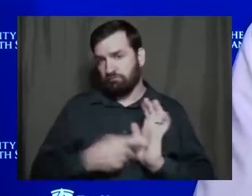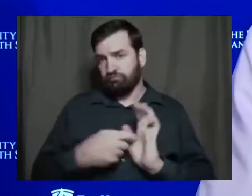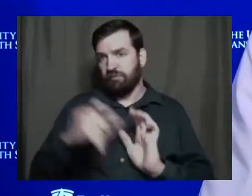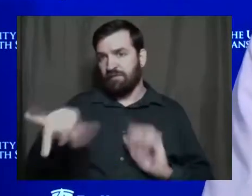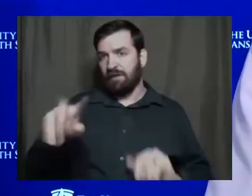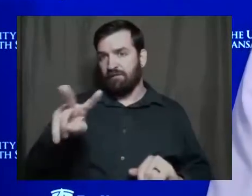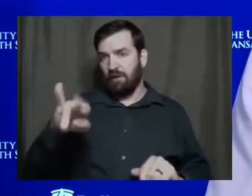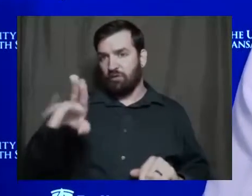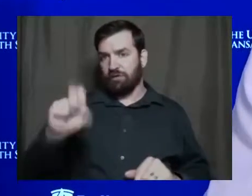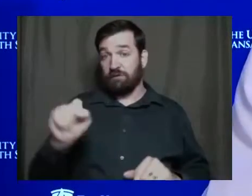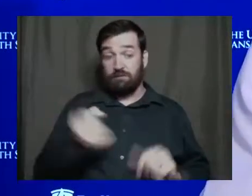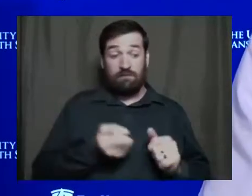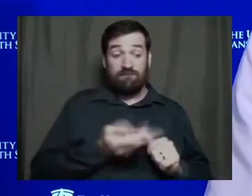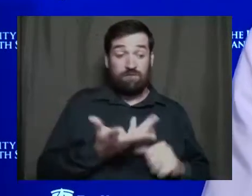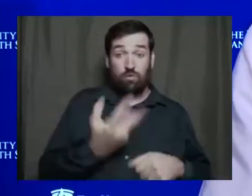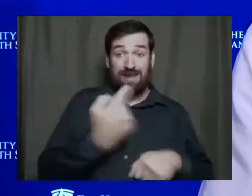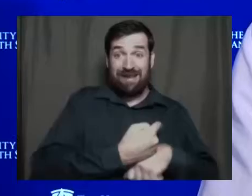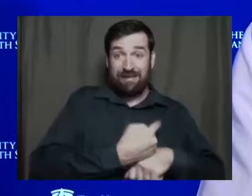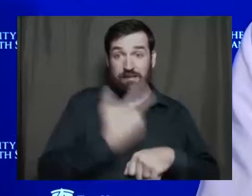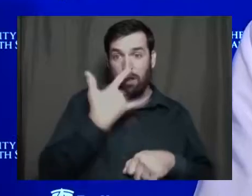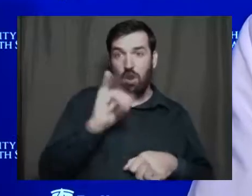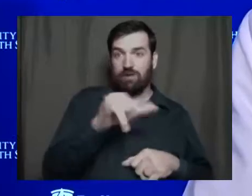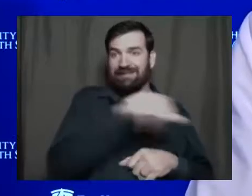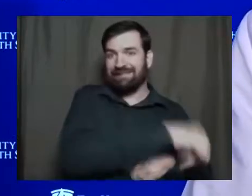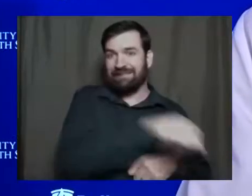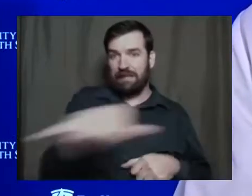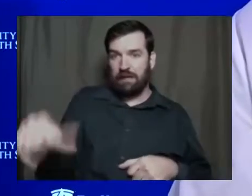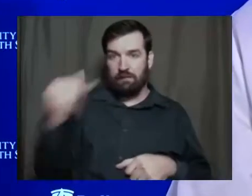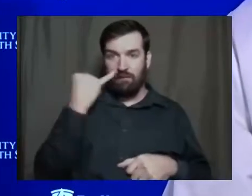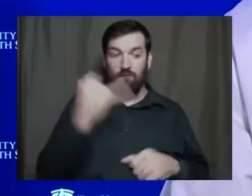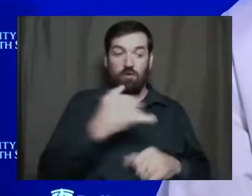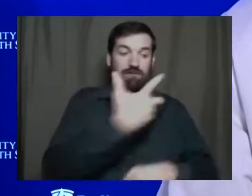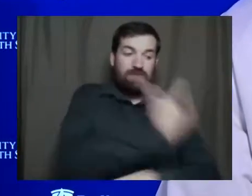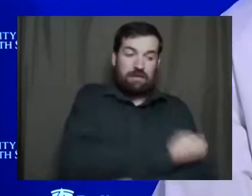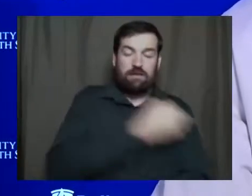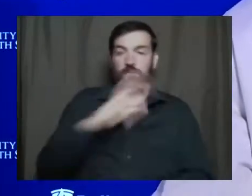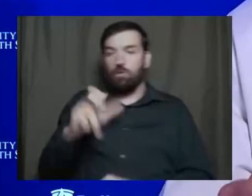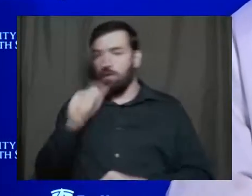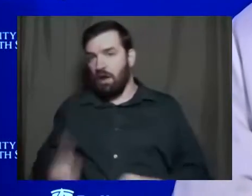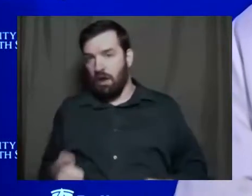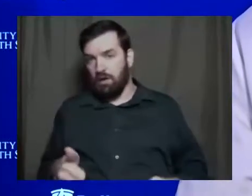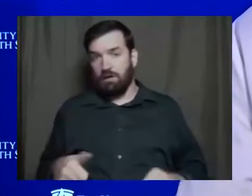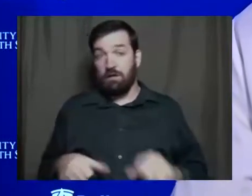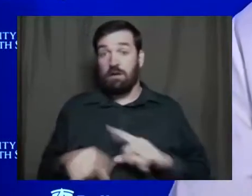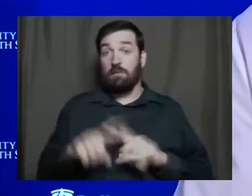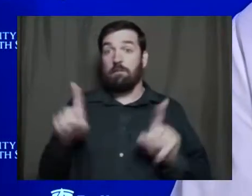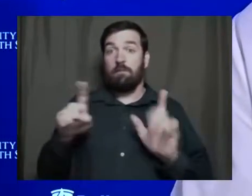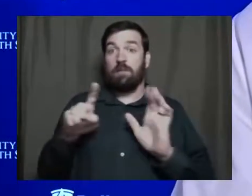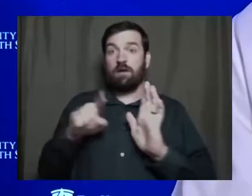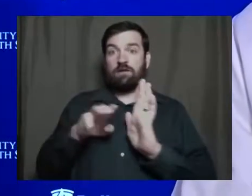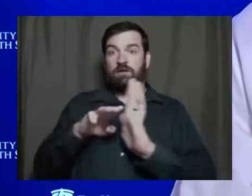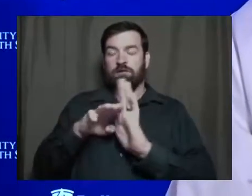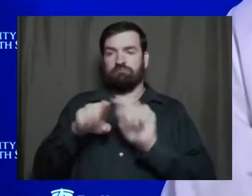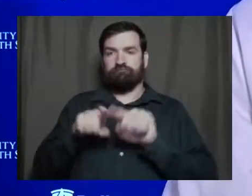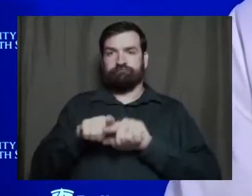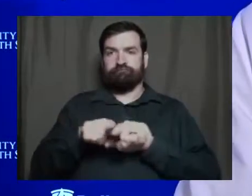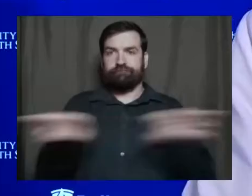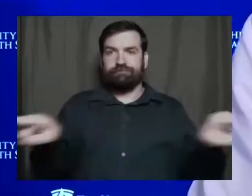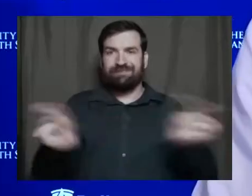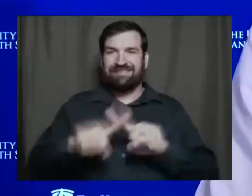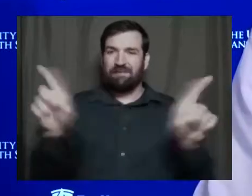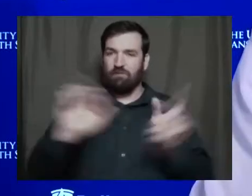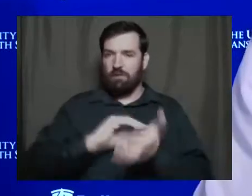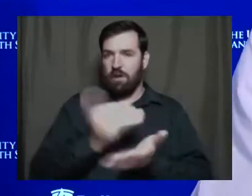couple days it looked the same for vaccinated and unvaccinated, but those curves quickly split, and what that means is that if